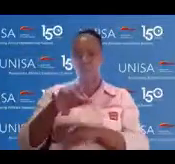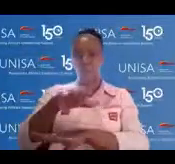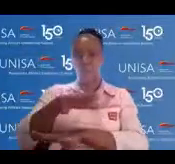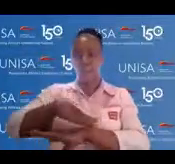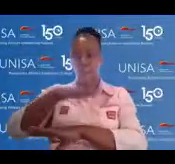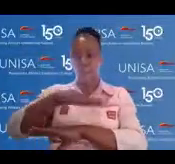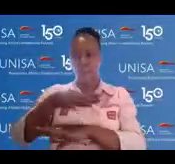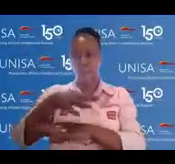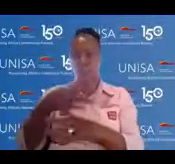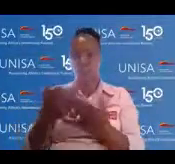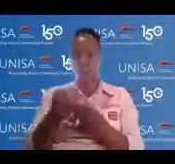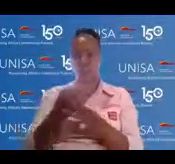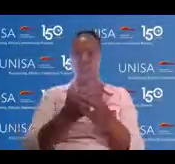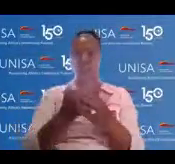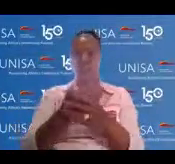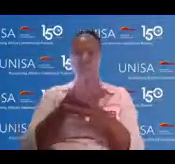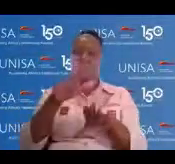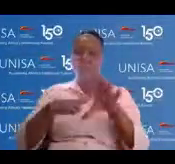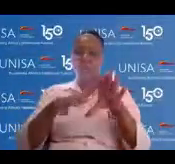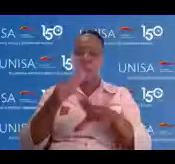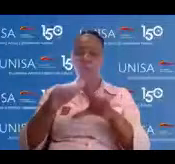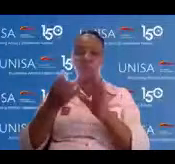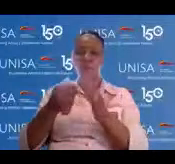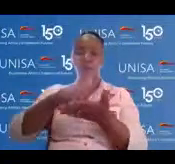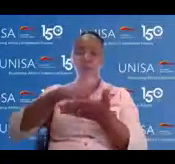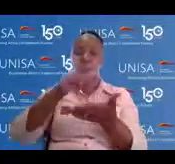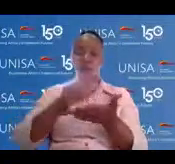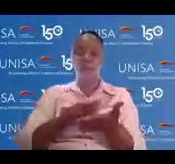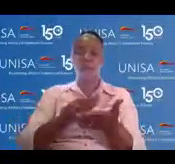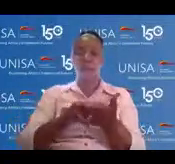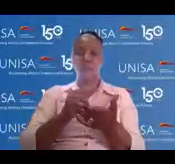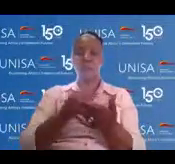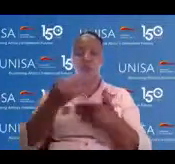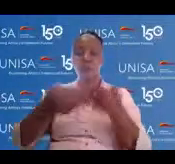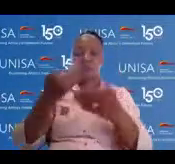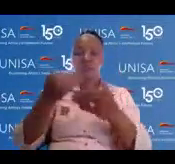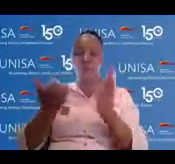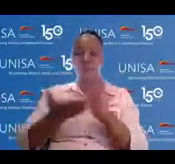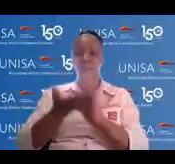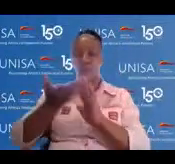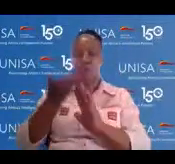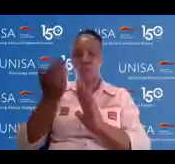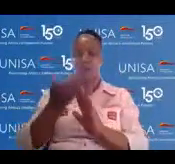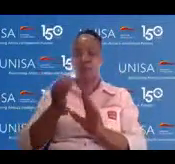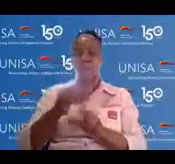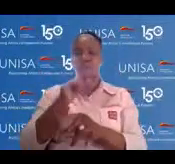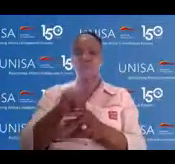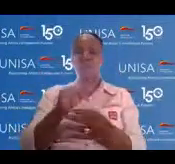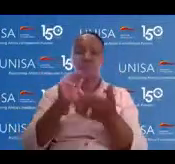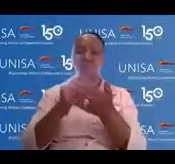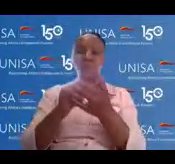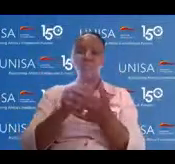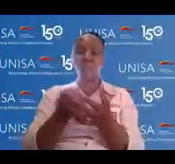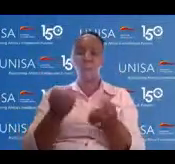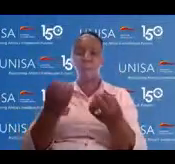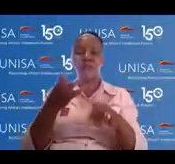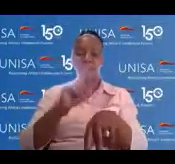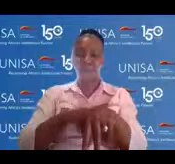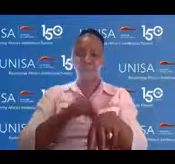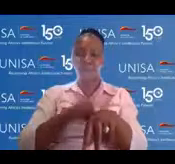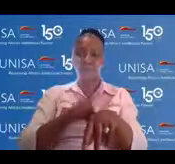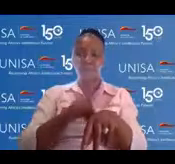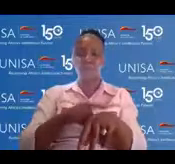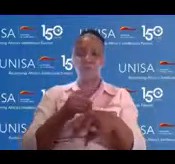steps in the app and start the upload process in the app. But if you reach this submission time, the app will also tell you you must